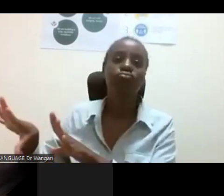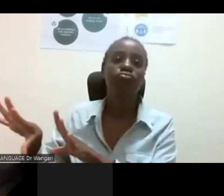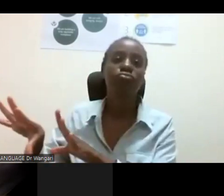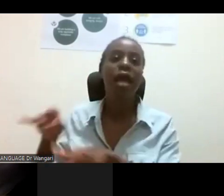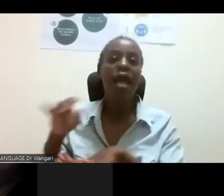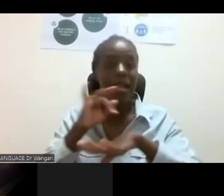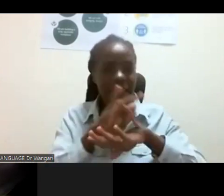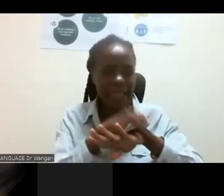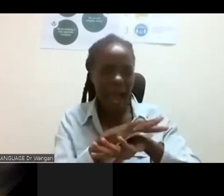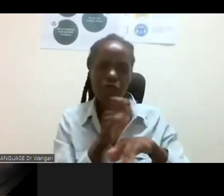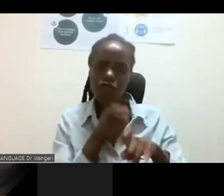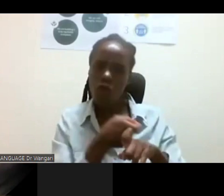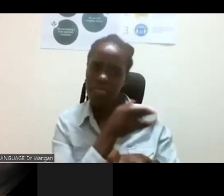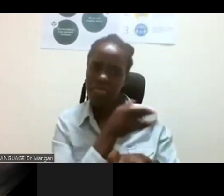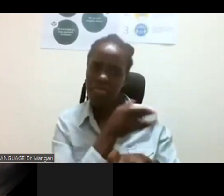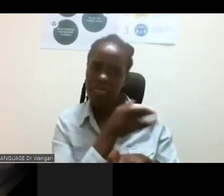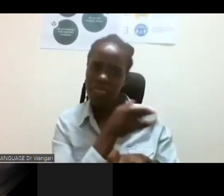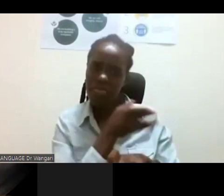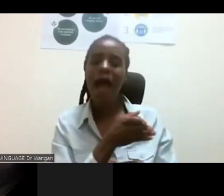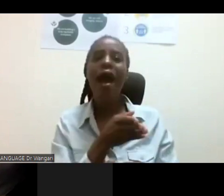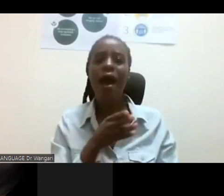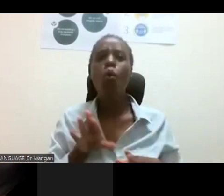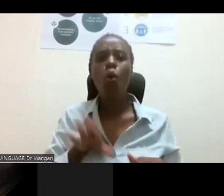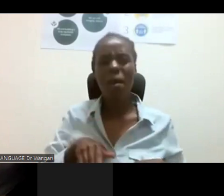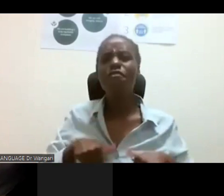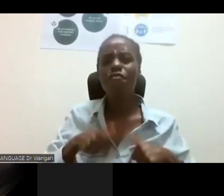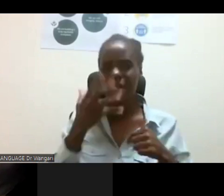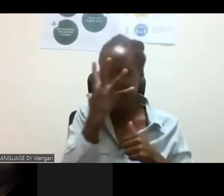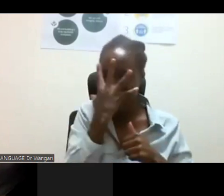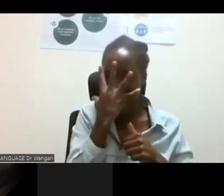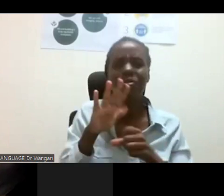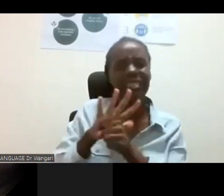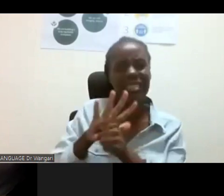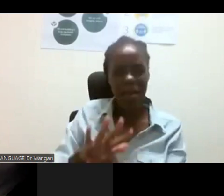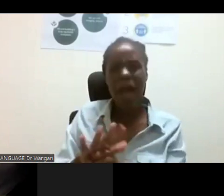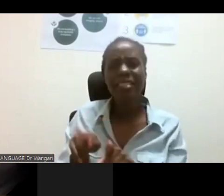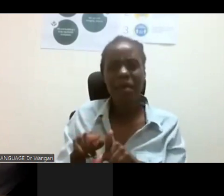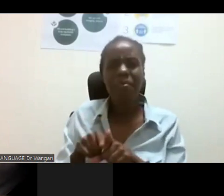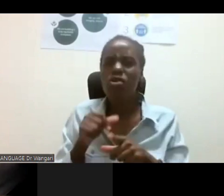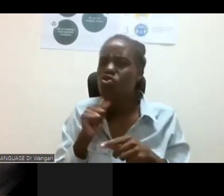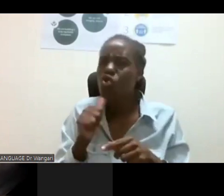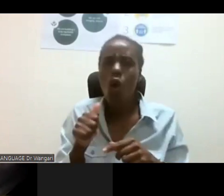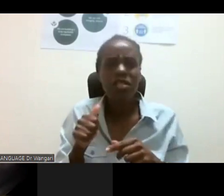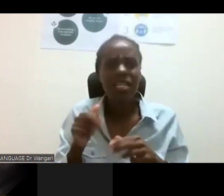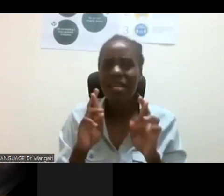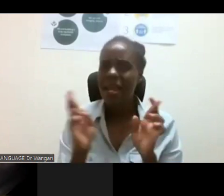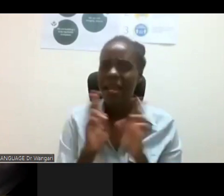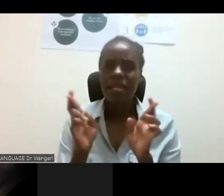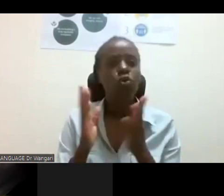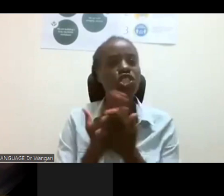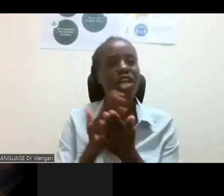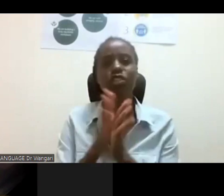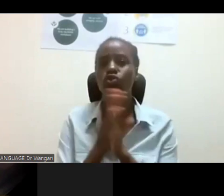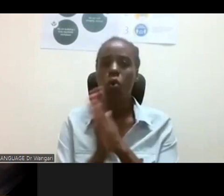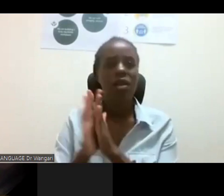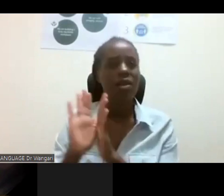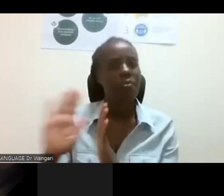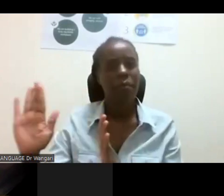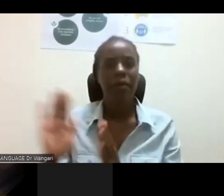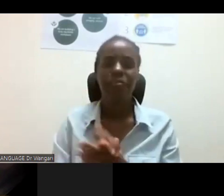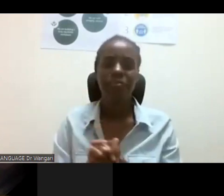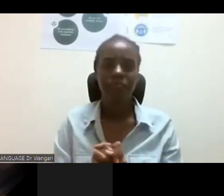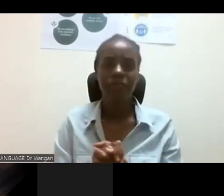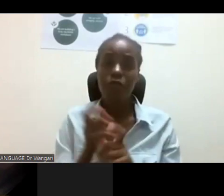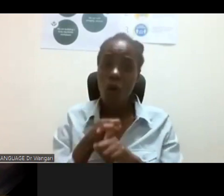stigma from this make them unwilling to share their stories. This lack of